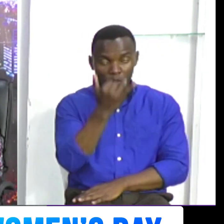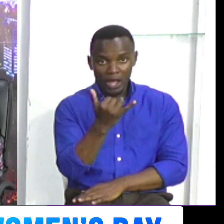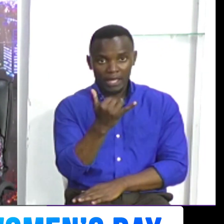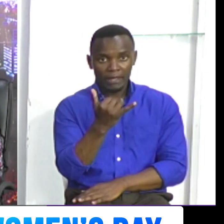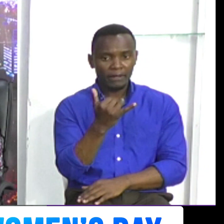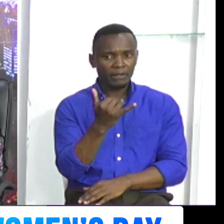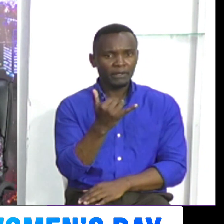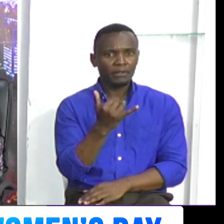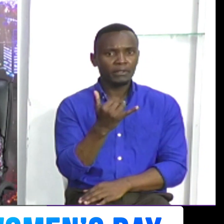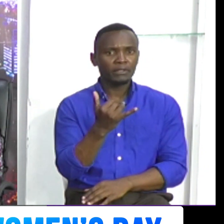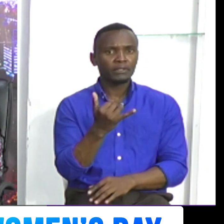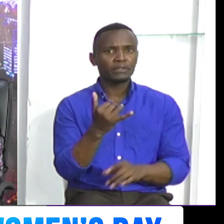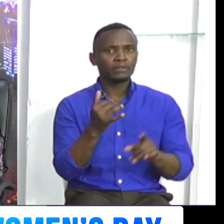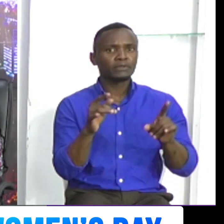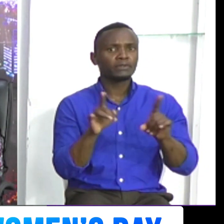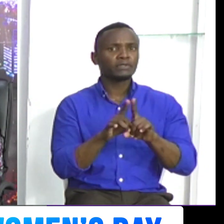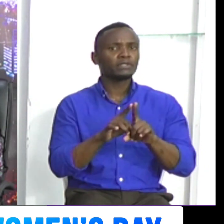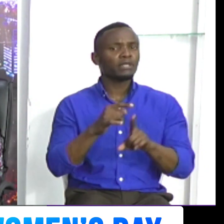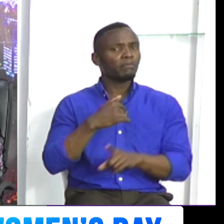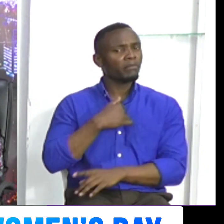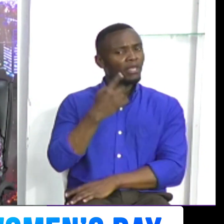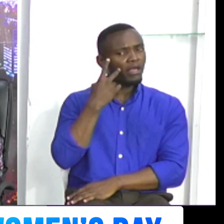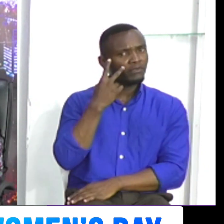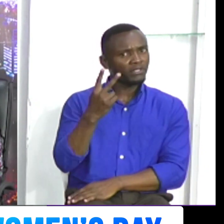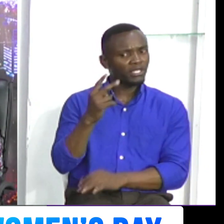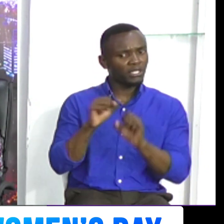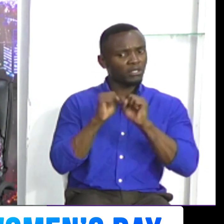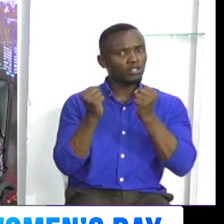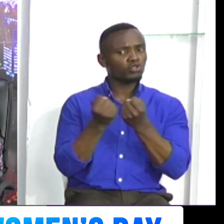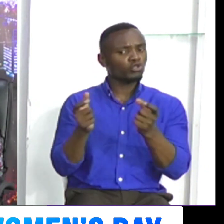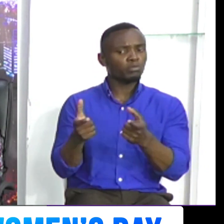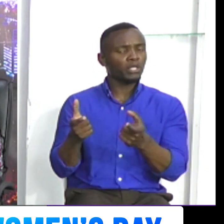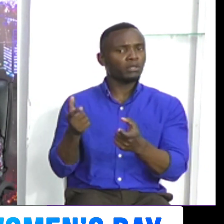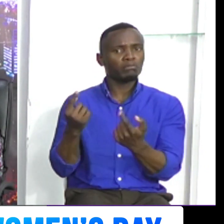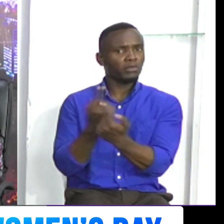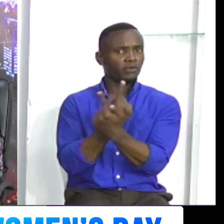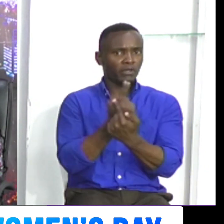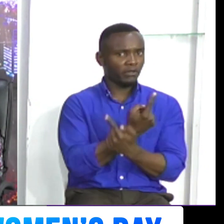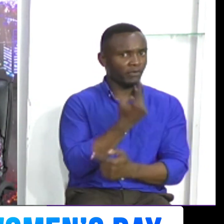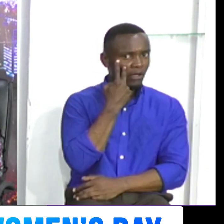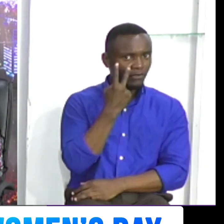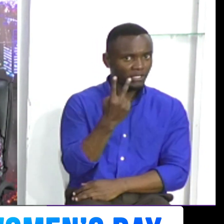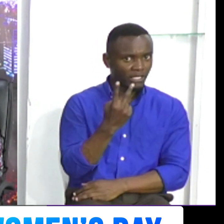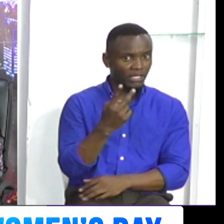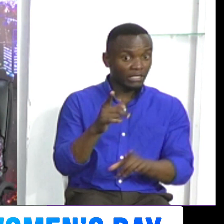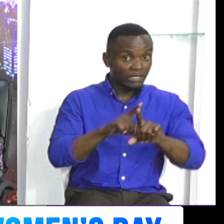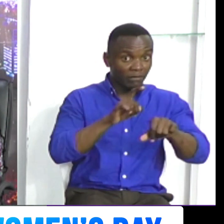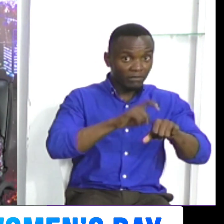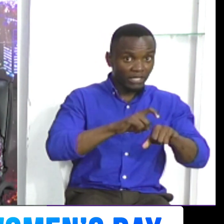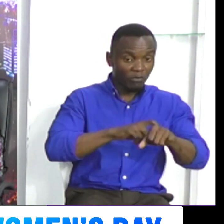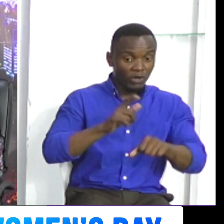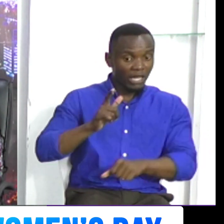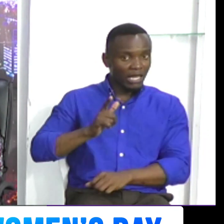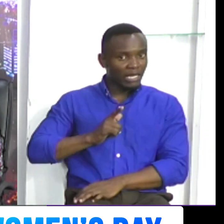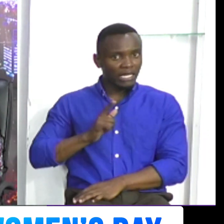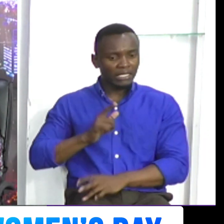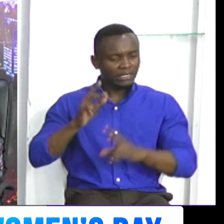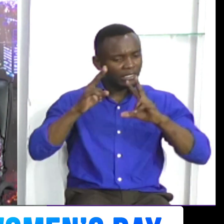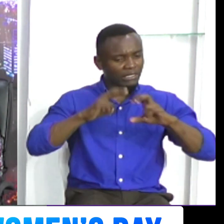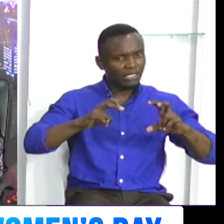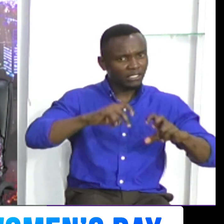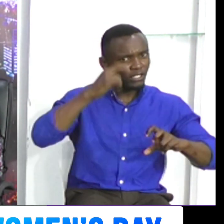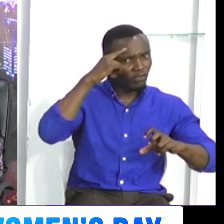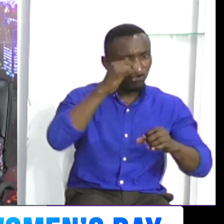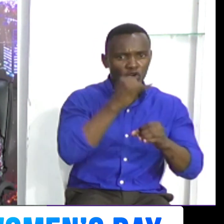when I've seen even online on social media handles when ladies are even looking for jobs just like